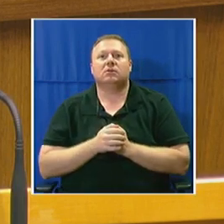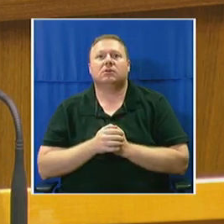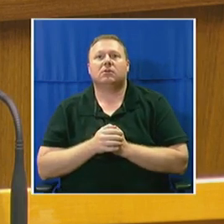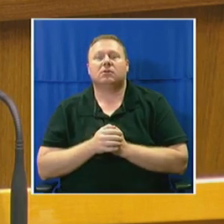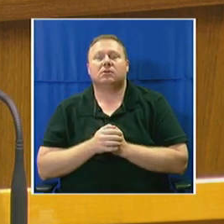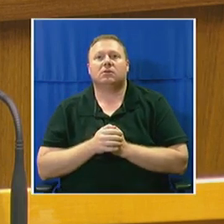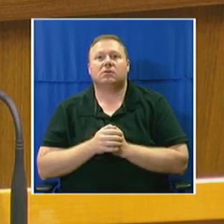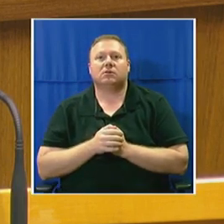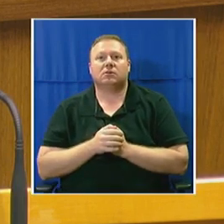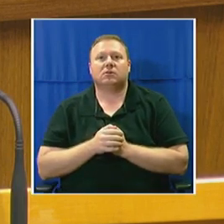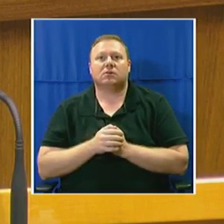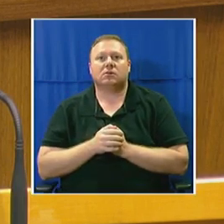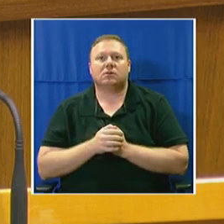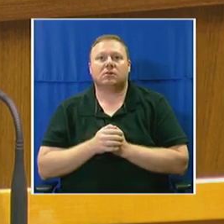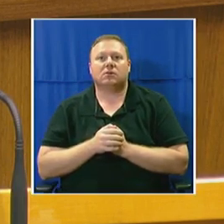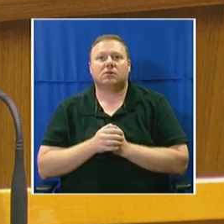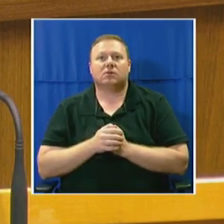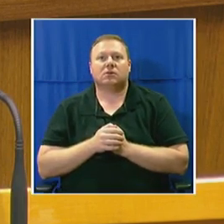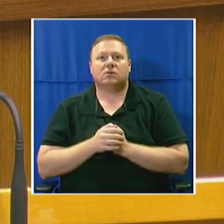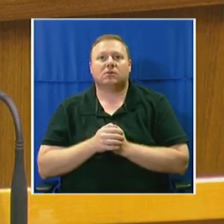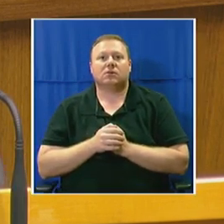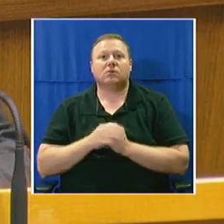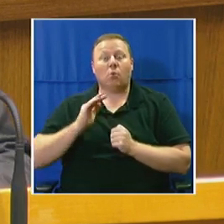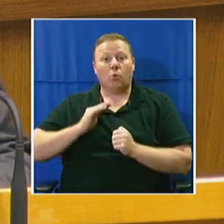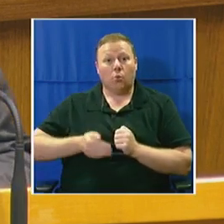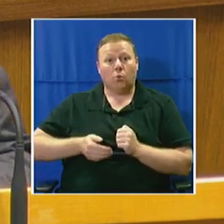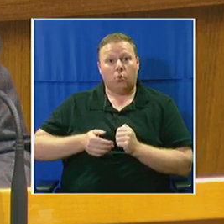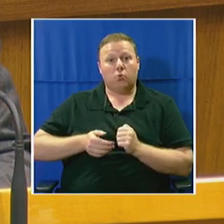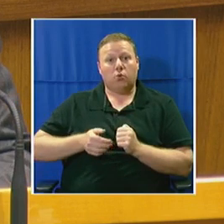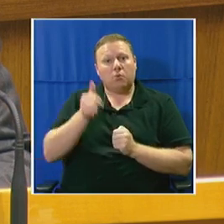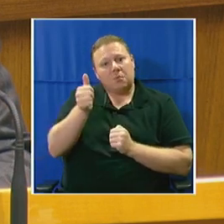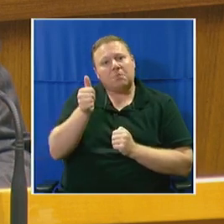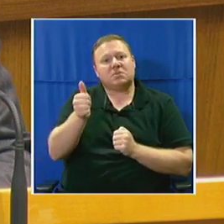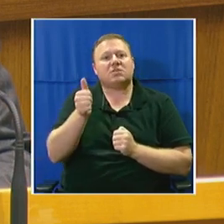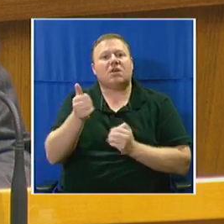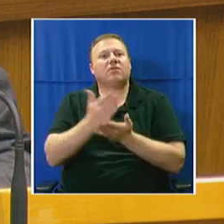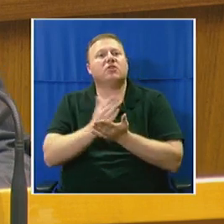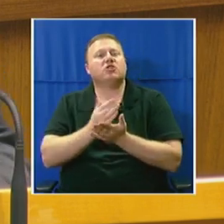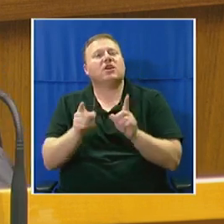believe there is one society and it is made up of women and